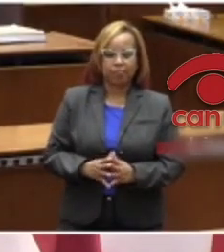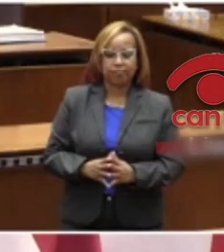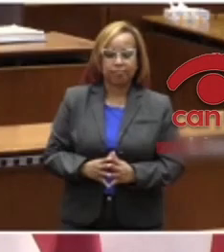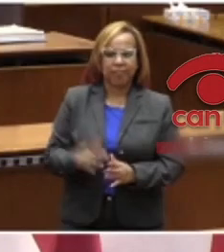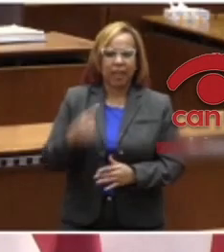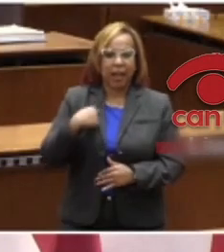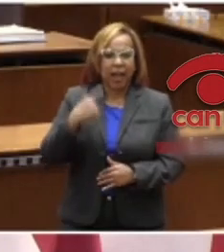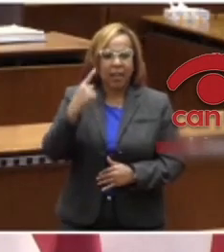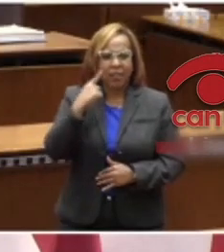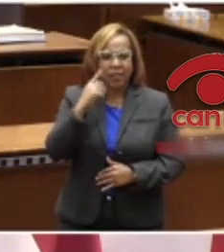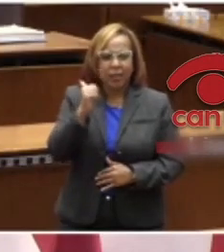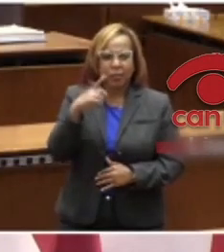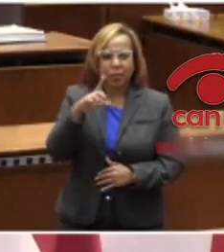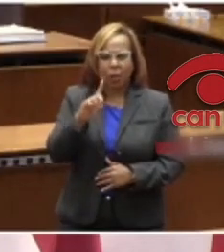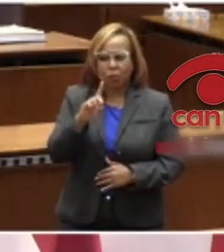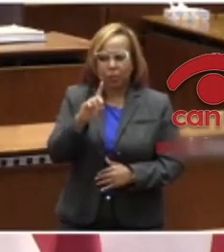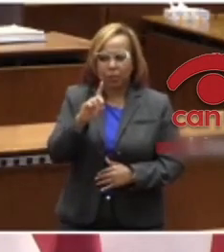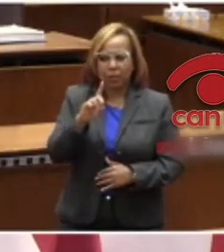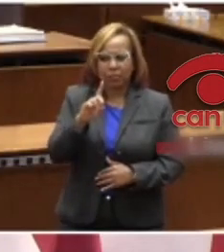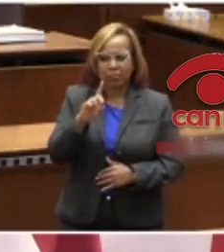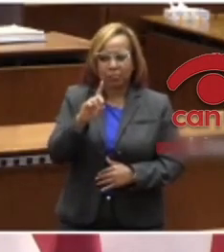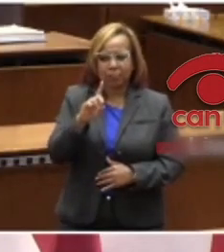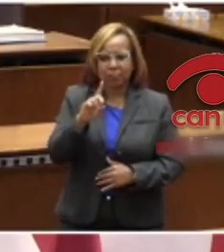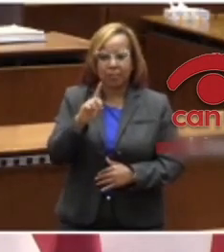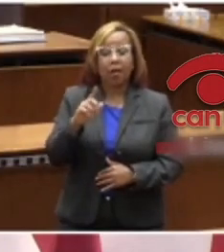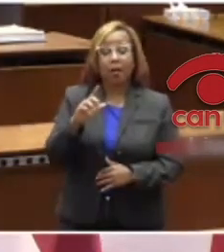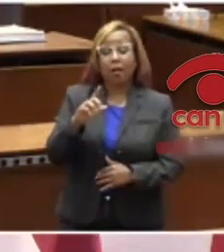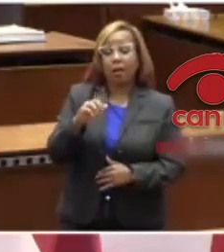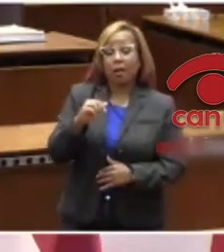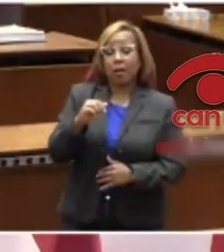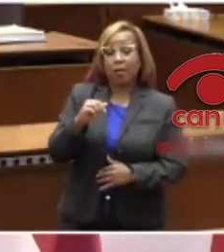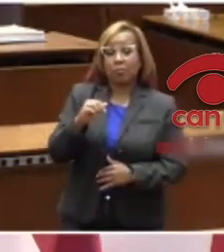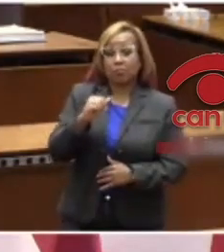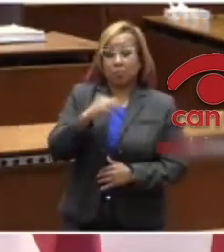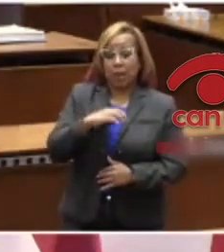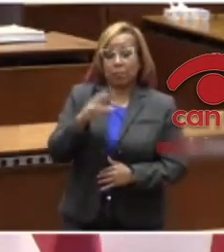I think that was Alderman Irvin. Madam President.